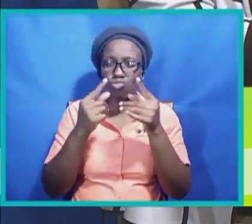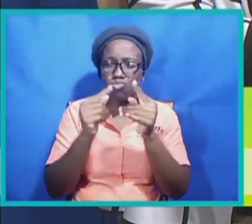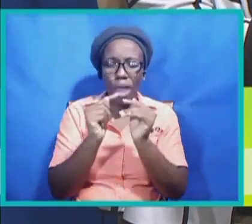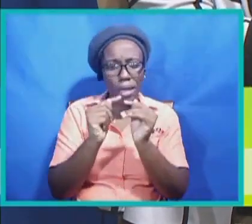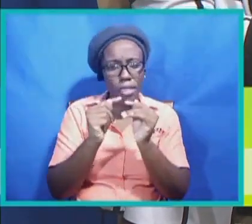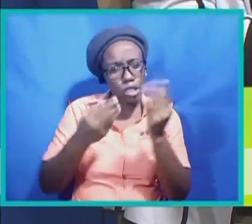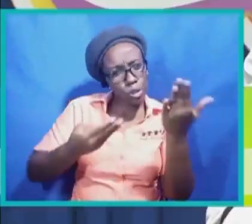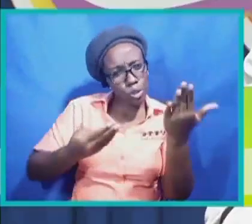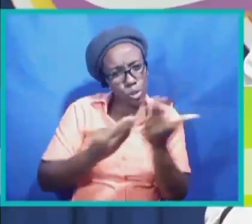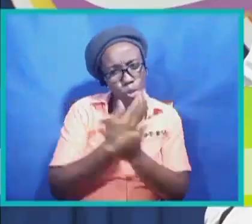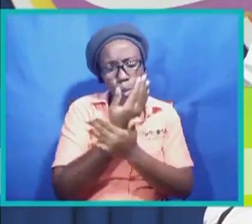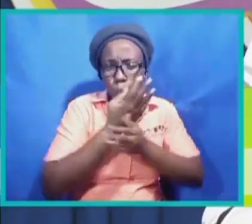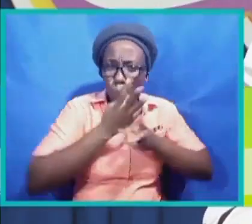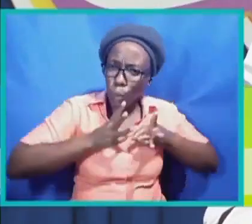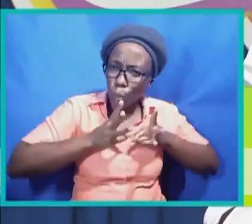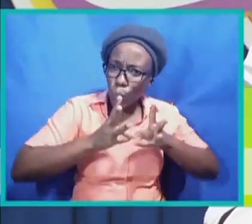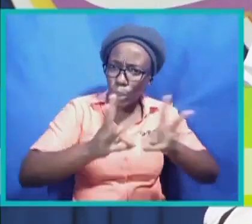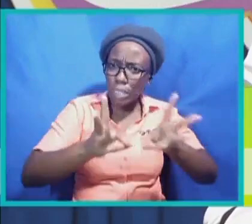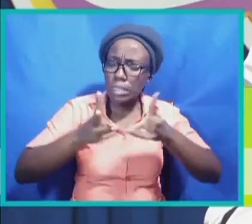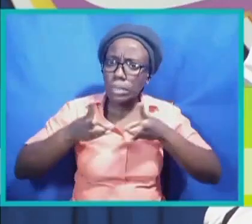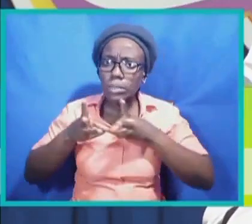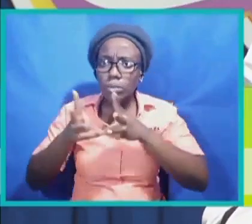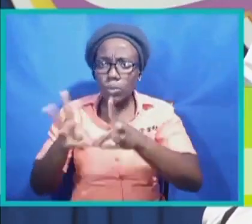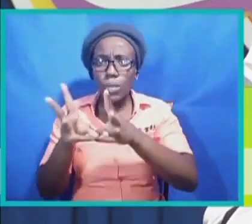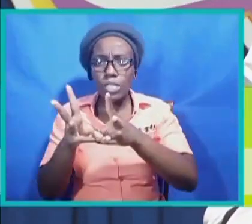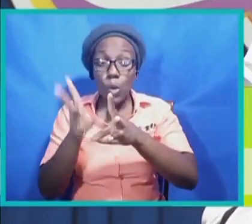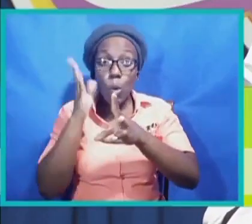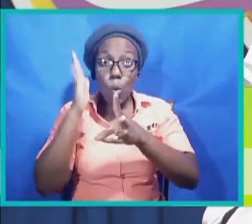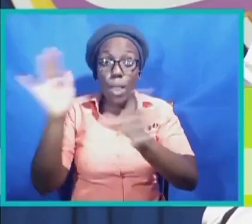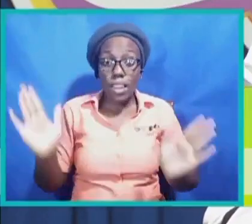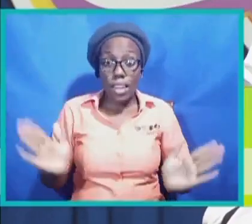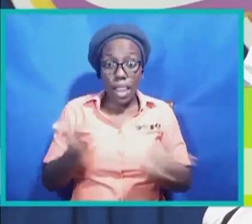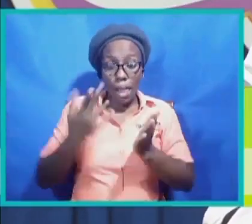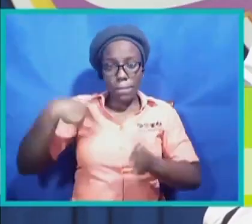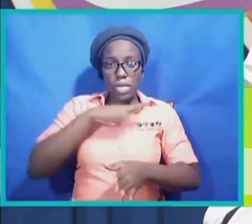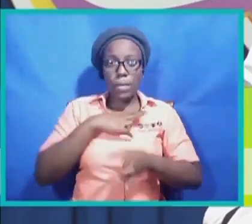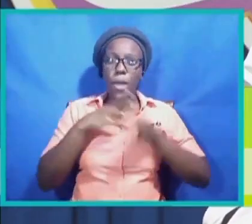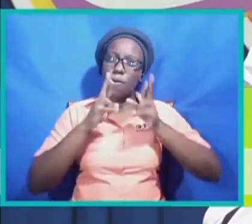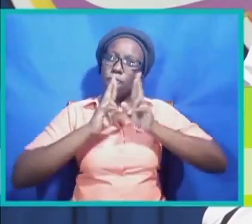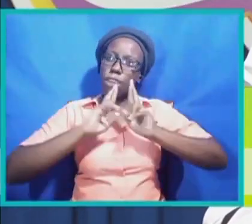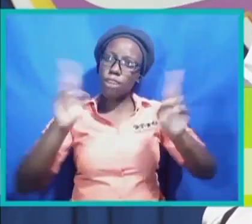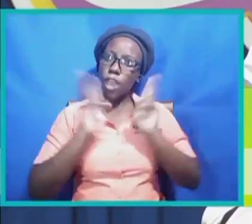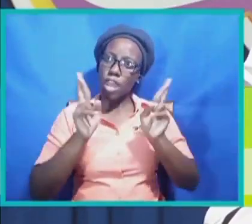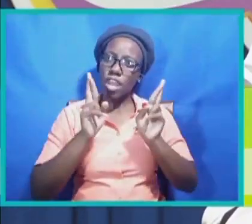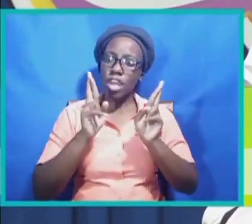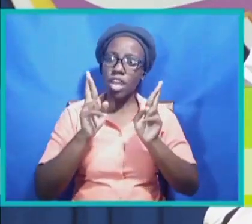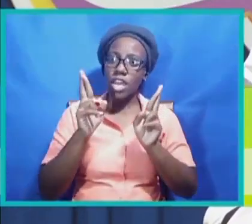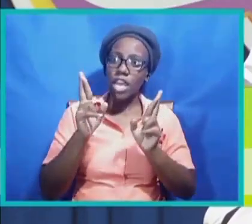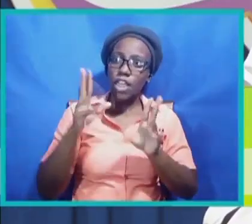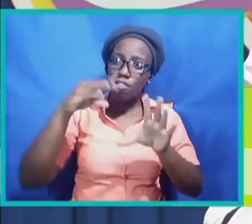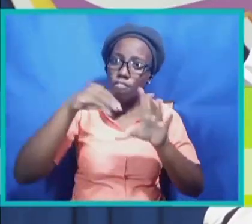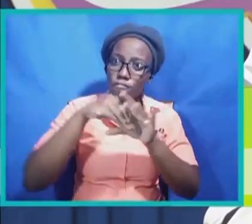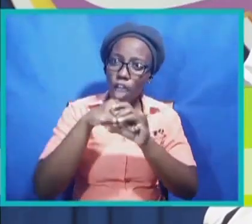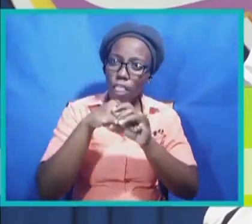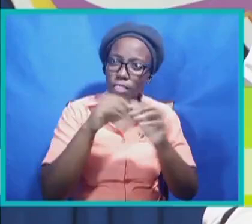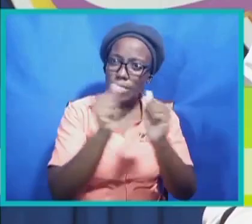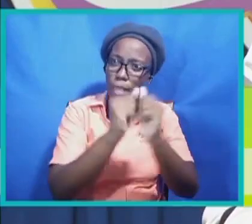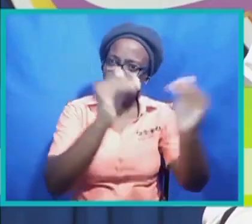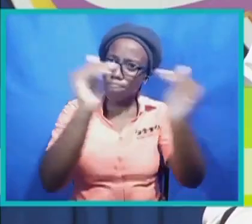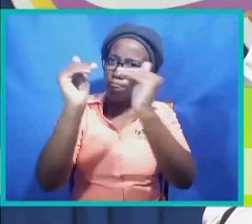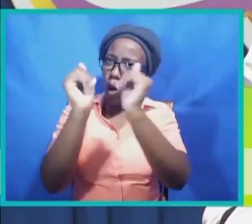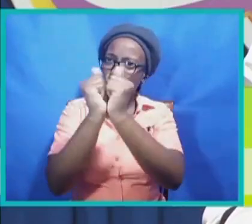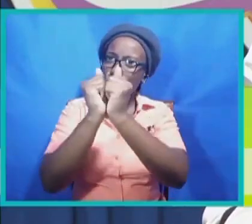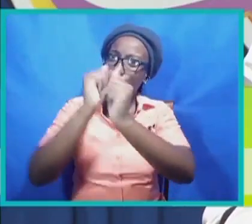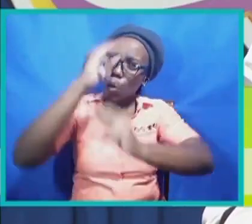in a way that would position us to be globally competitive, that we seize the opportunity right now created by the